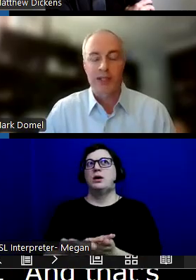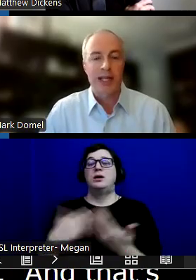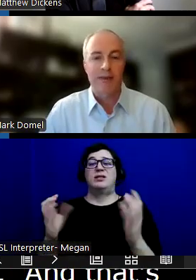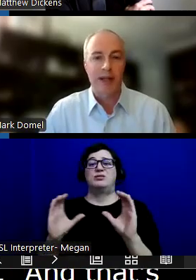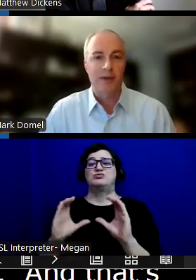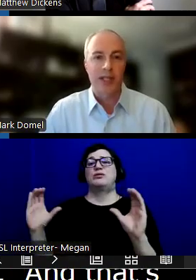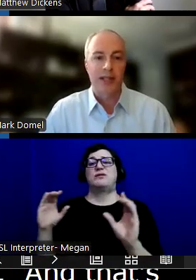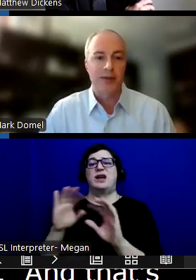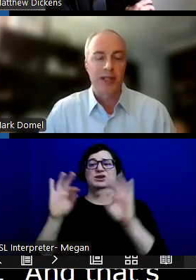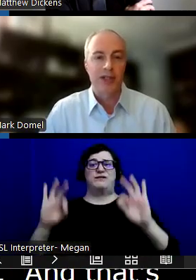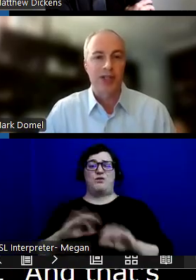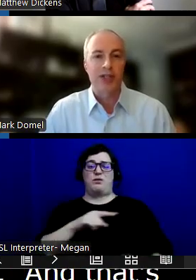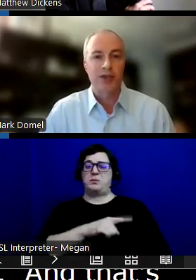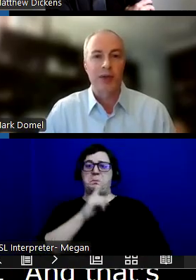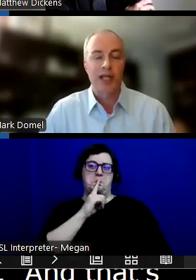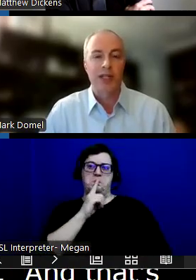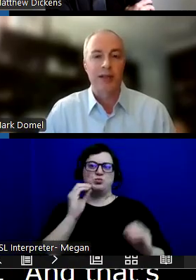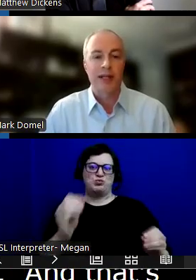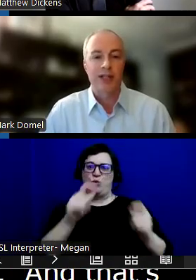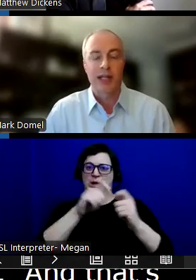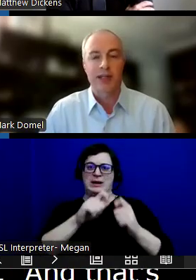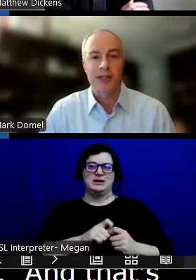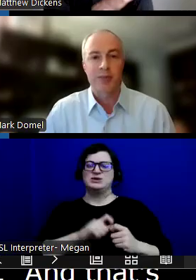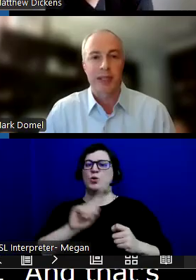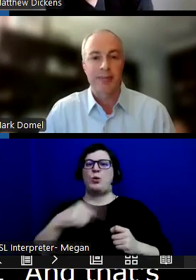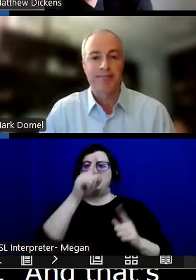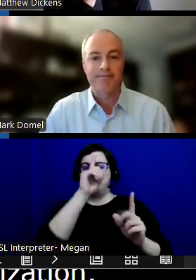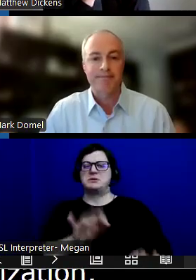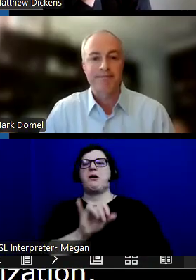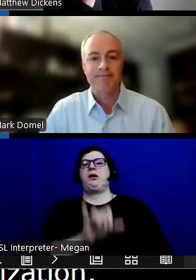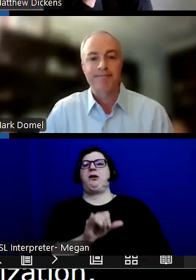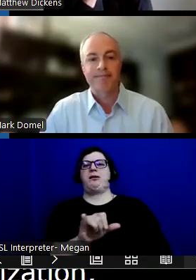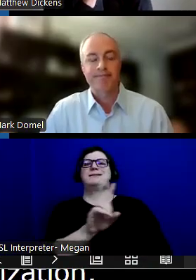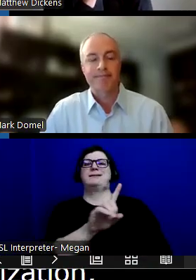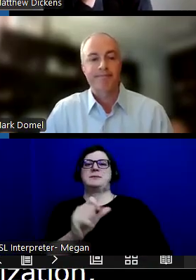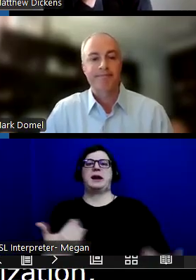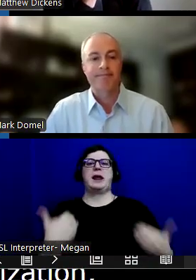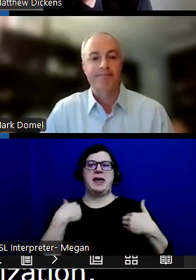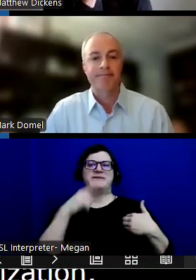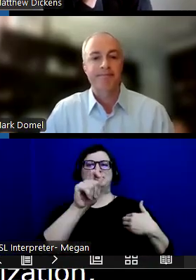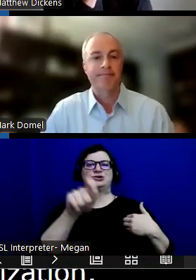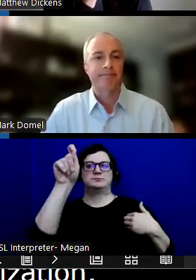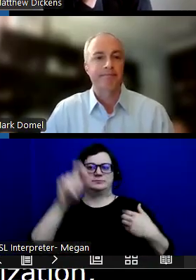certification form doesn't have any of those details. It's just determination that the child has a disability.